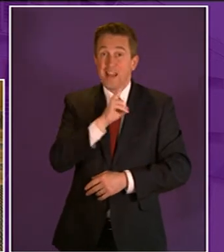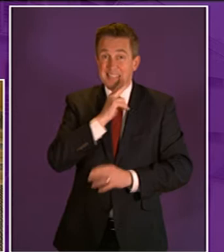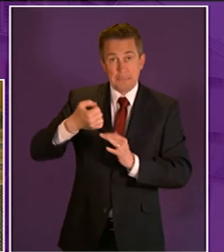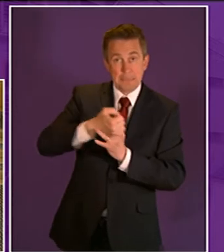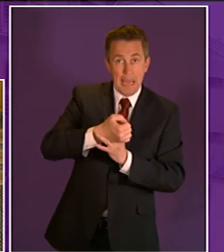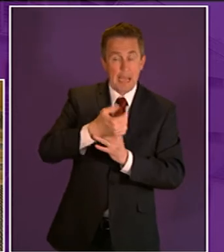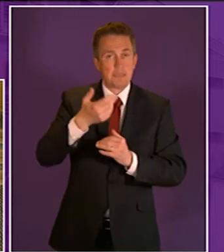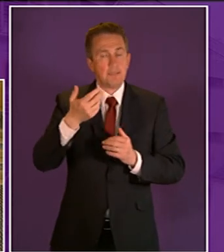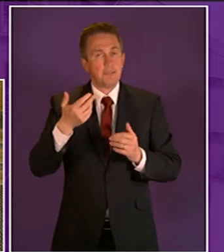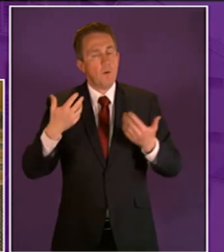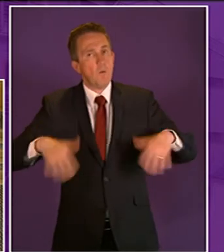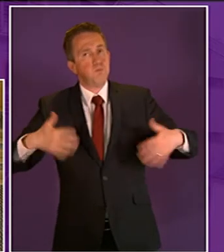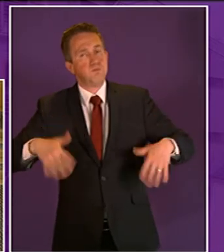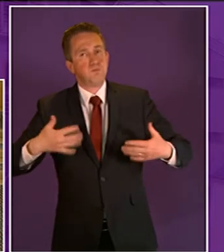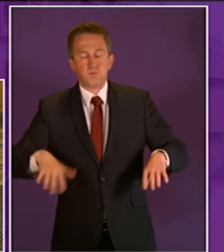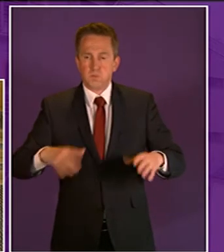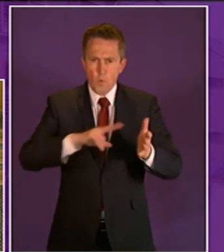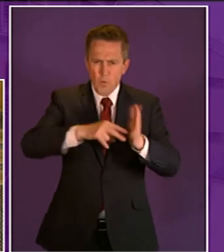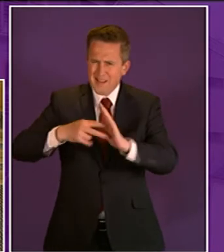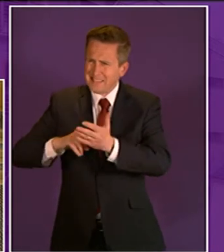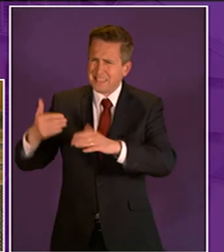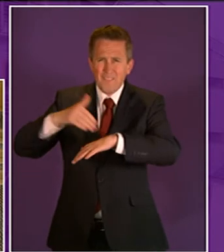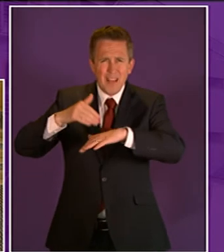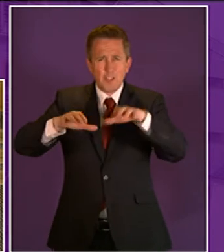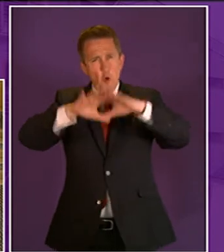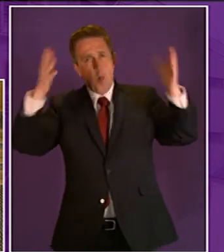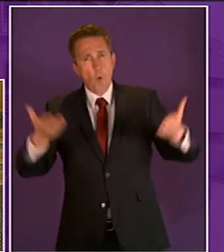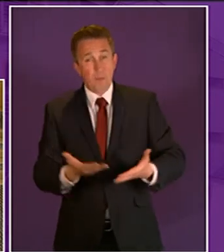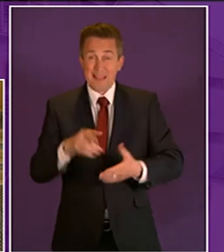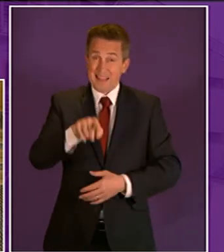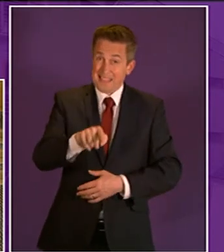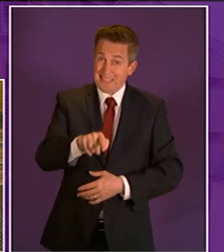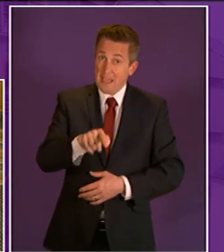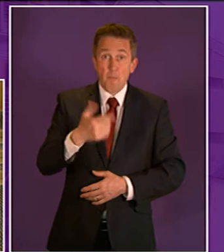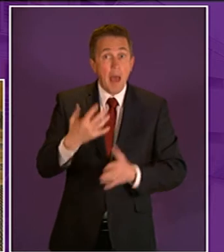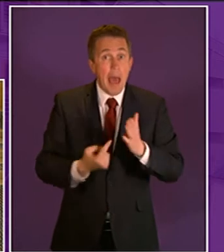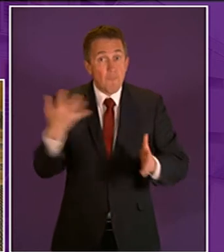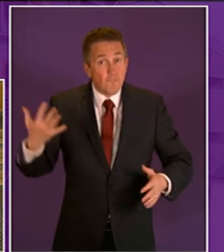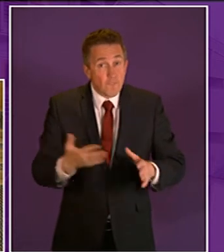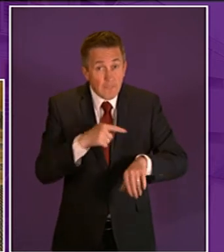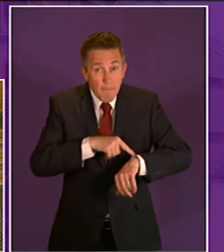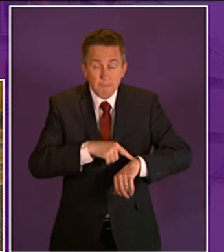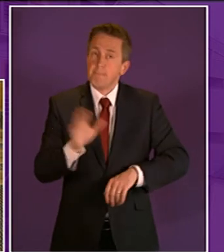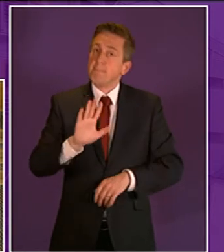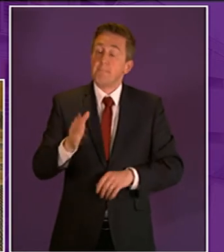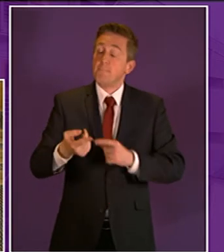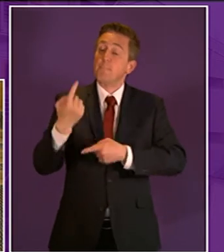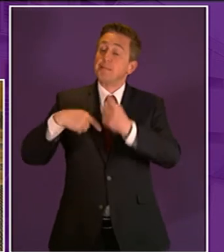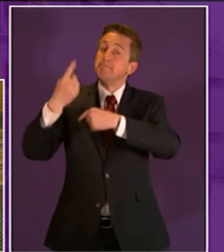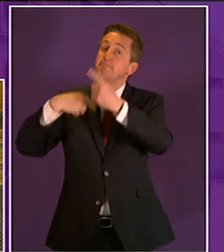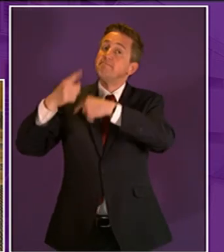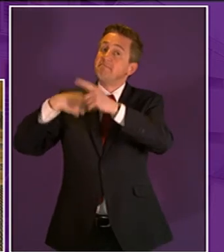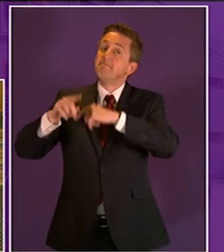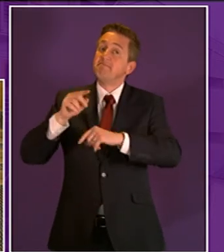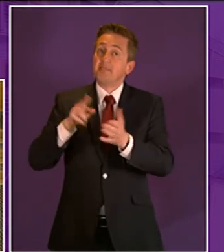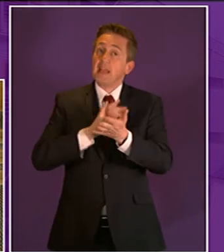scope, with hundreds of organisations affected across the globe, it was not an isolated incident. In fact, NHS Scotland, along with other organisations,